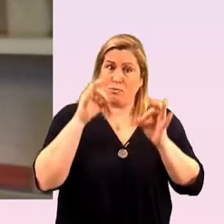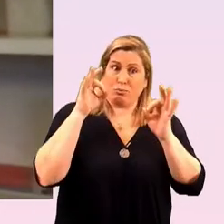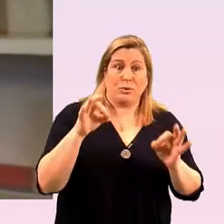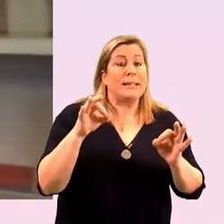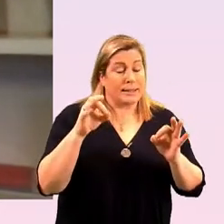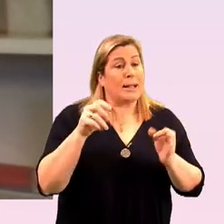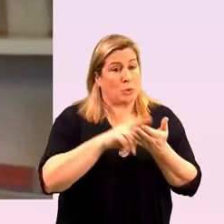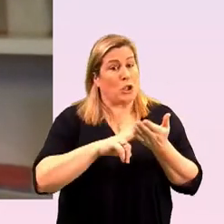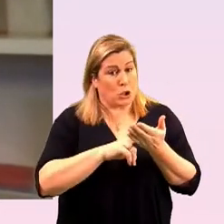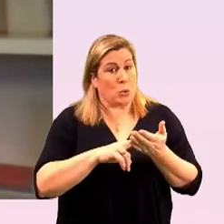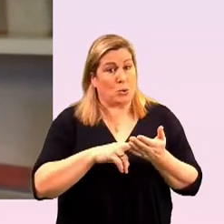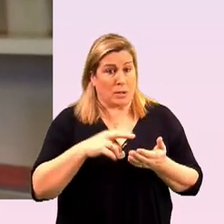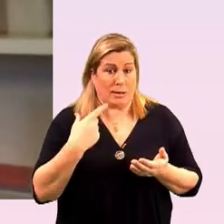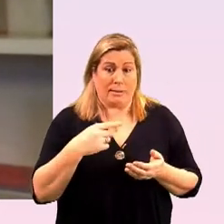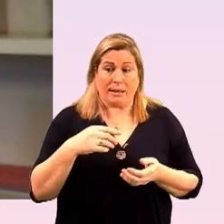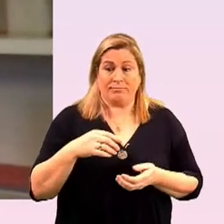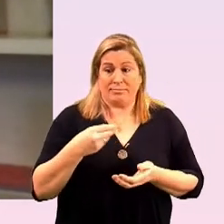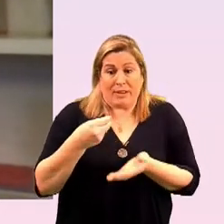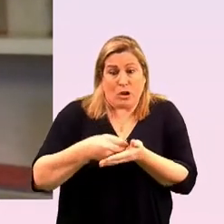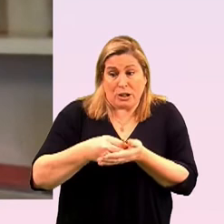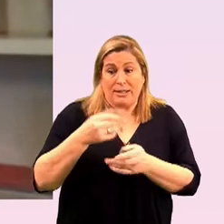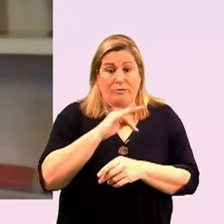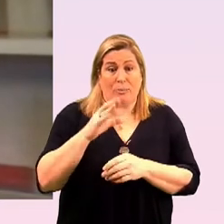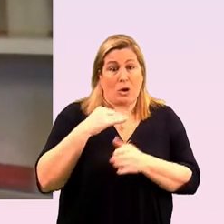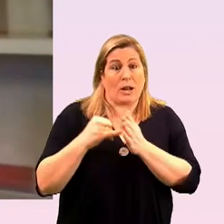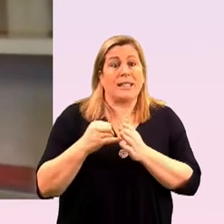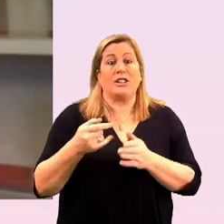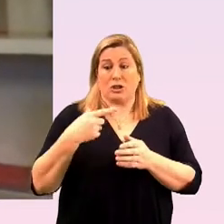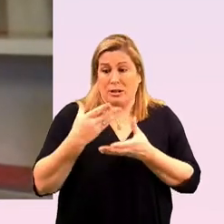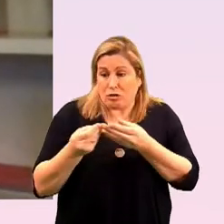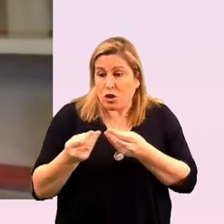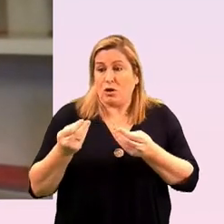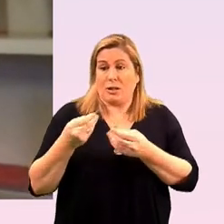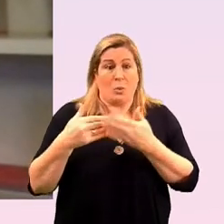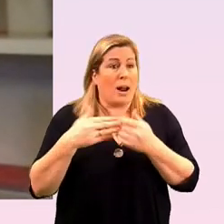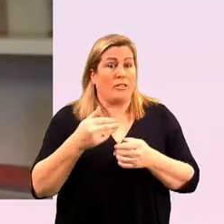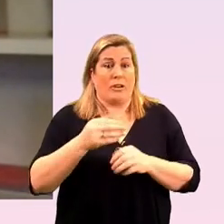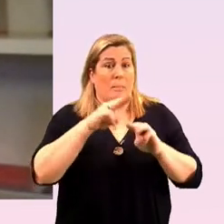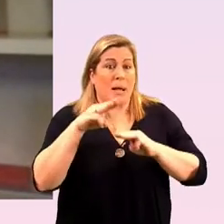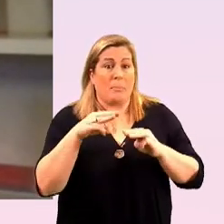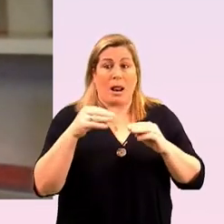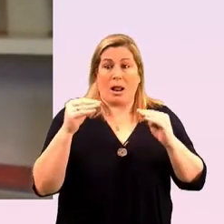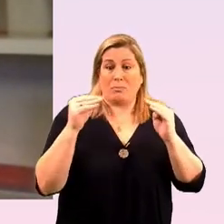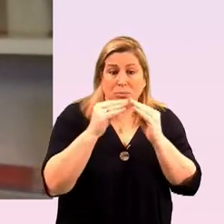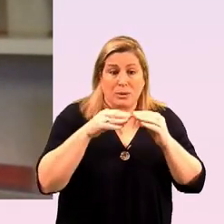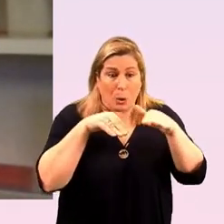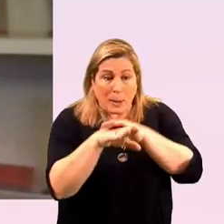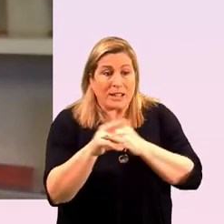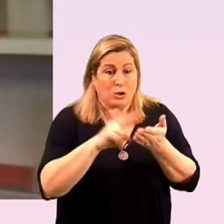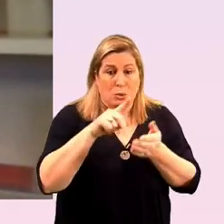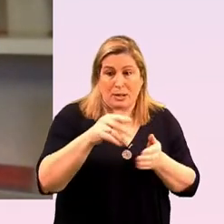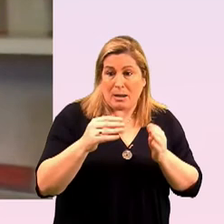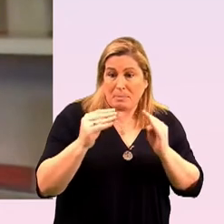kind of using the assets of an organization, you know, whether it's people, property, and so on, in a way that works and